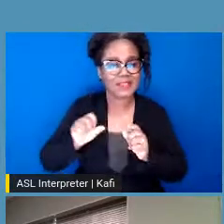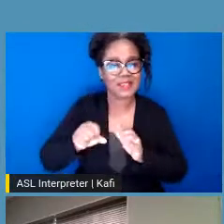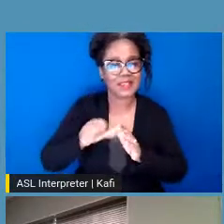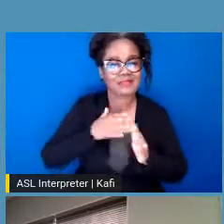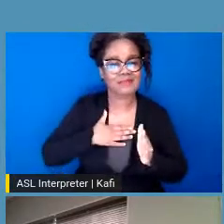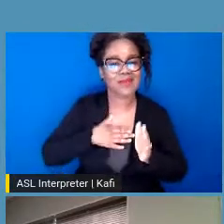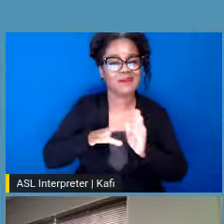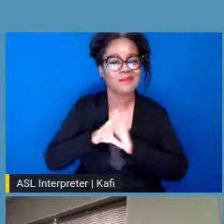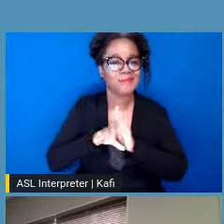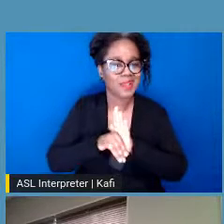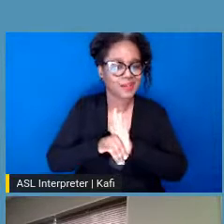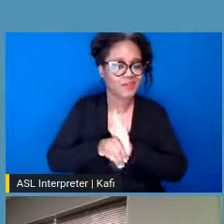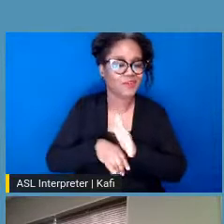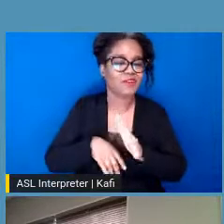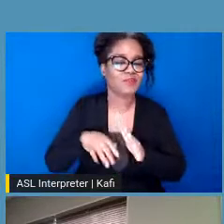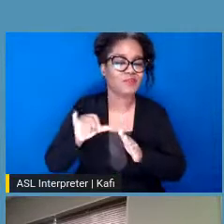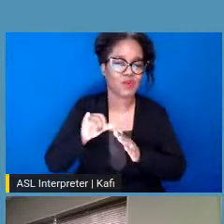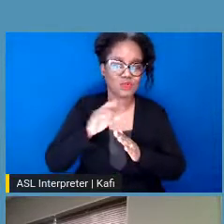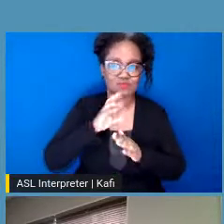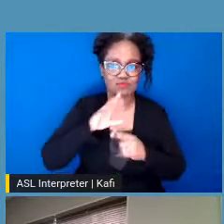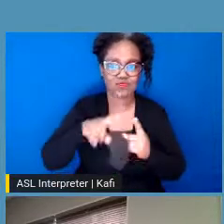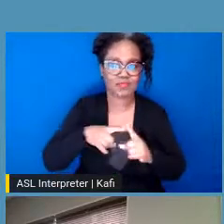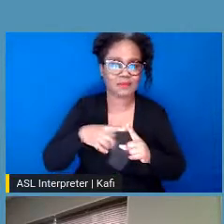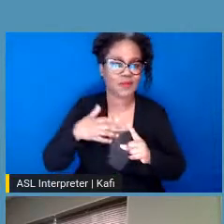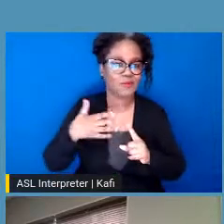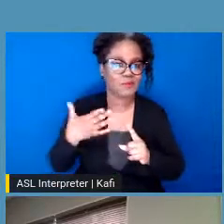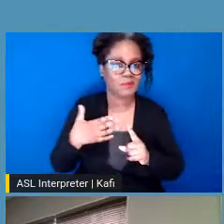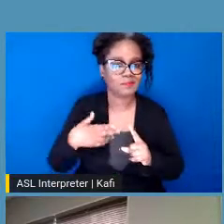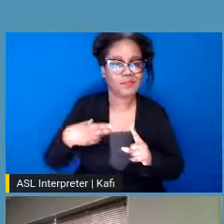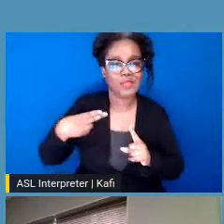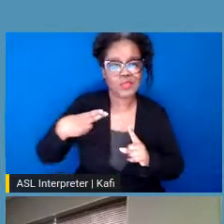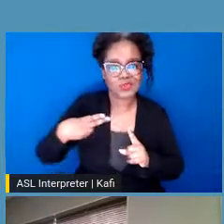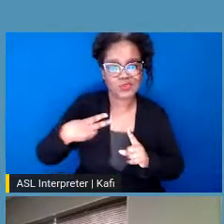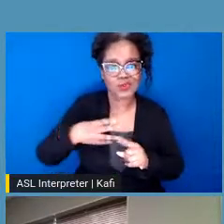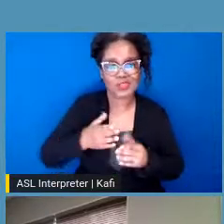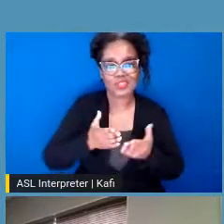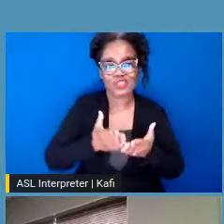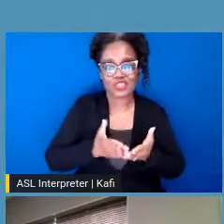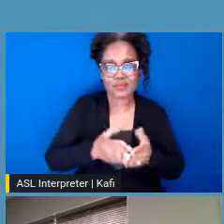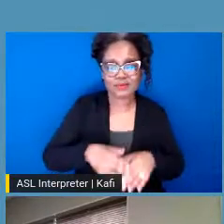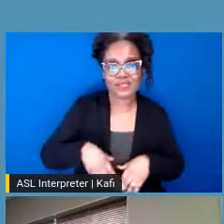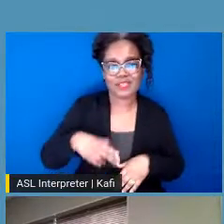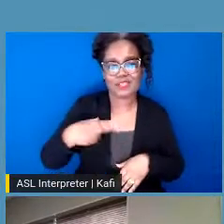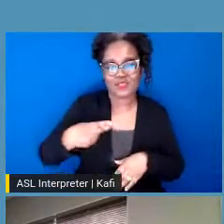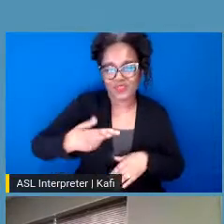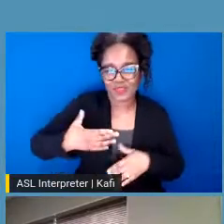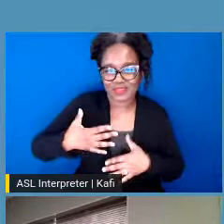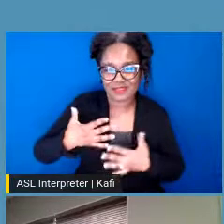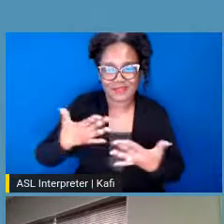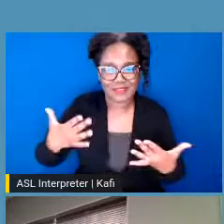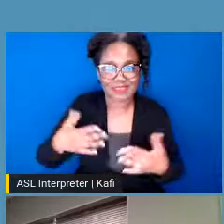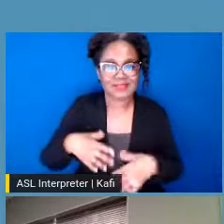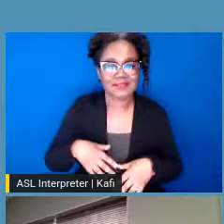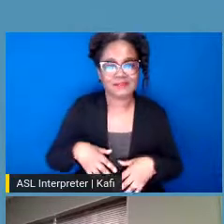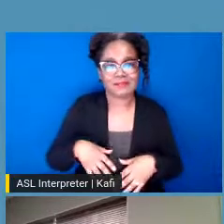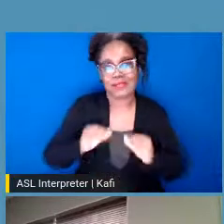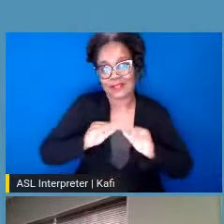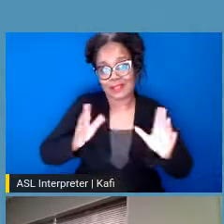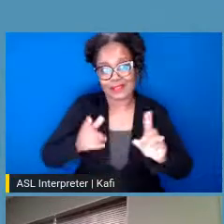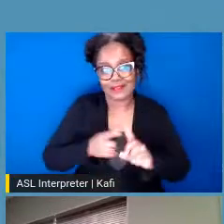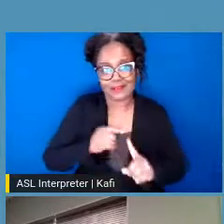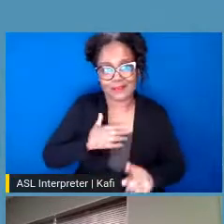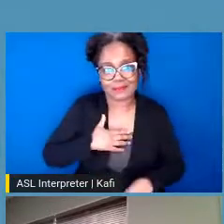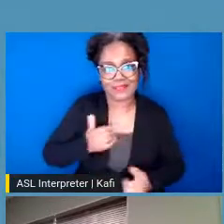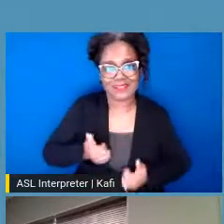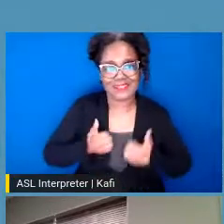ships. As you could probably tell from the Seaport Museum in New York there. So yeah.